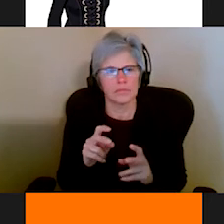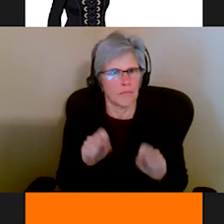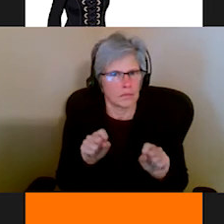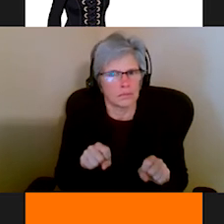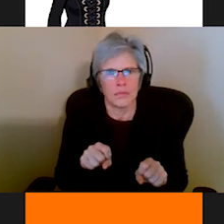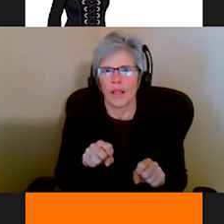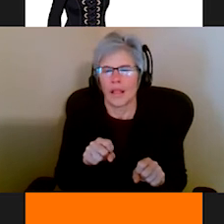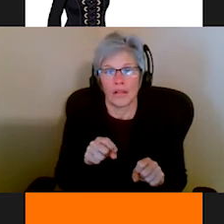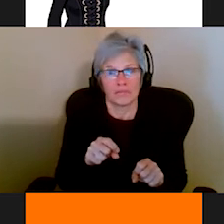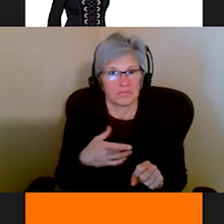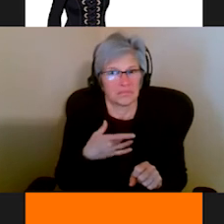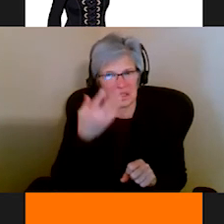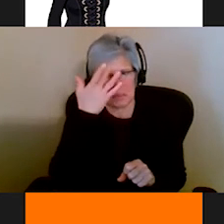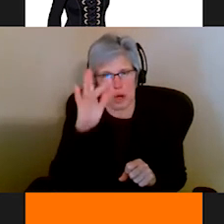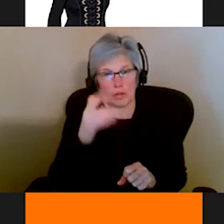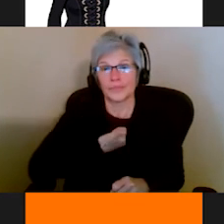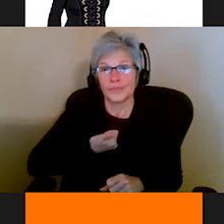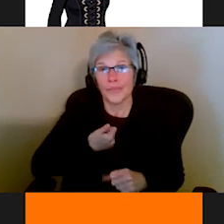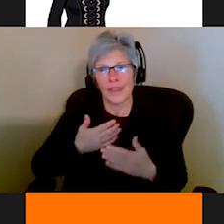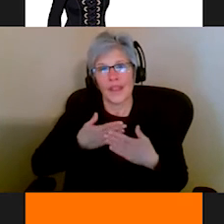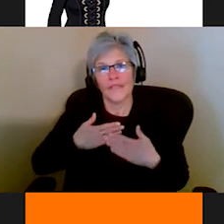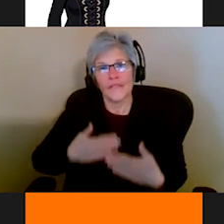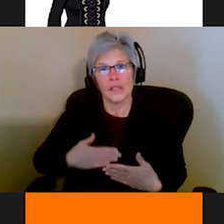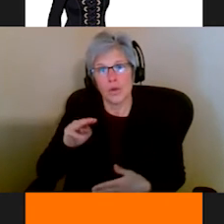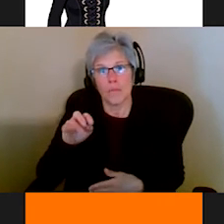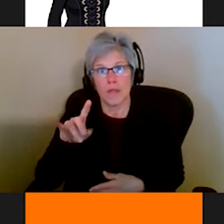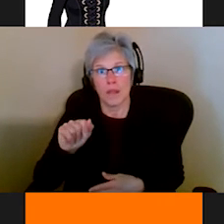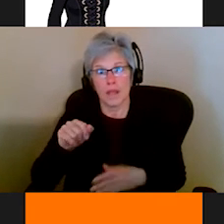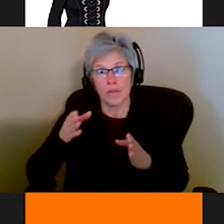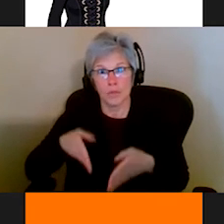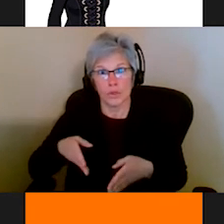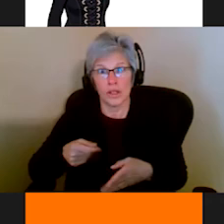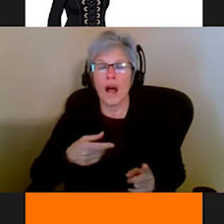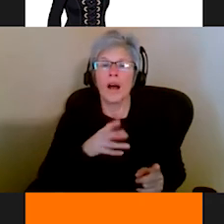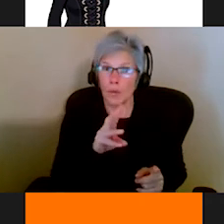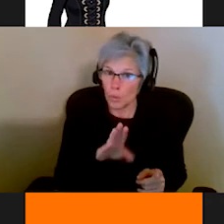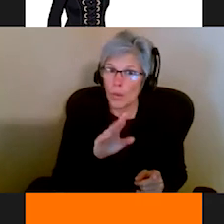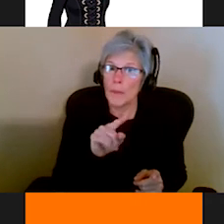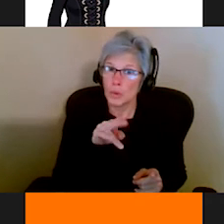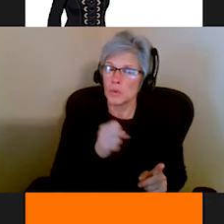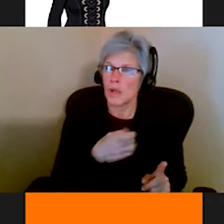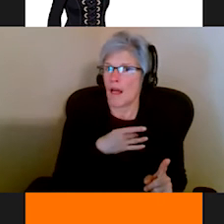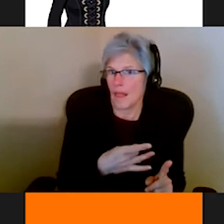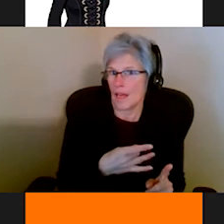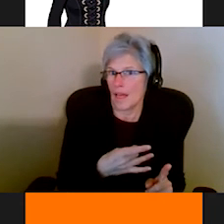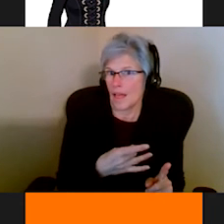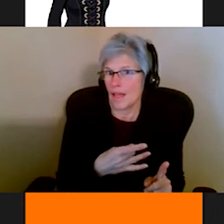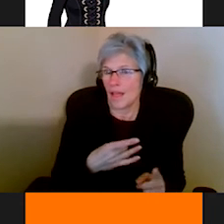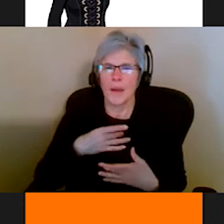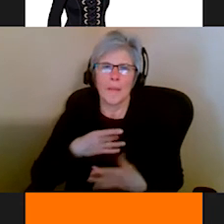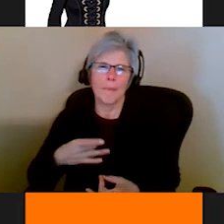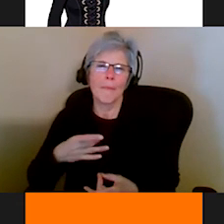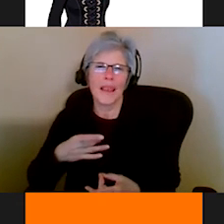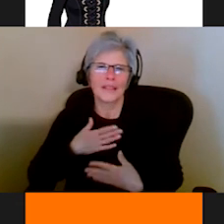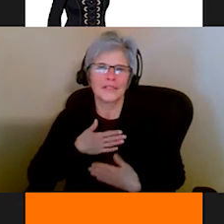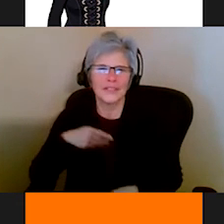I am a physical media kind of person, so I like the Webtoon side, but I also like the physicality of having